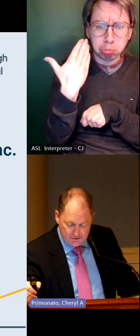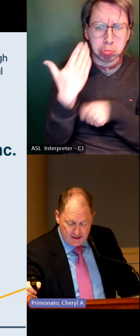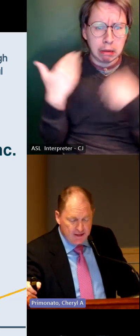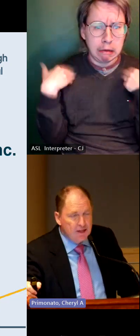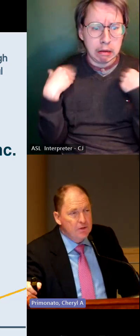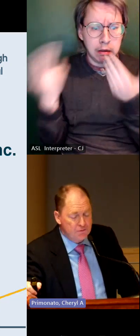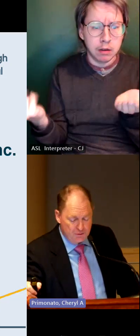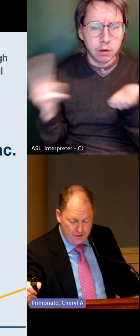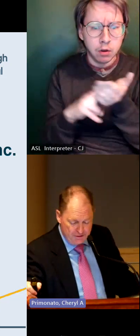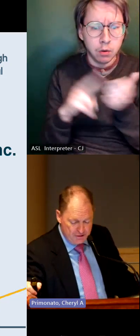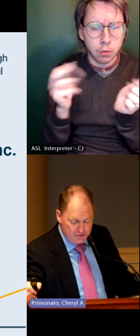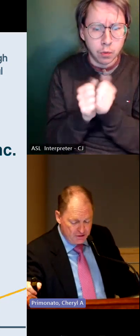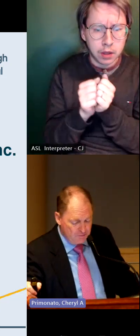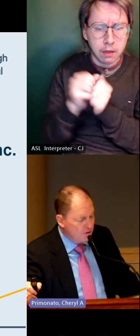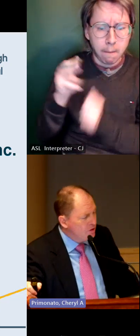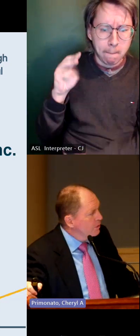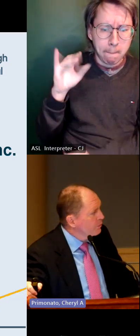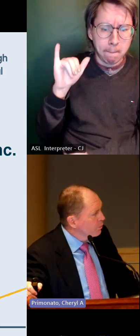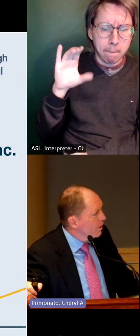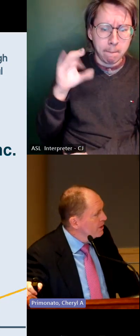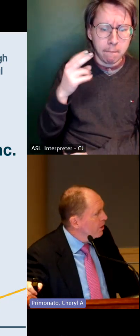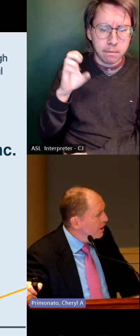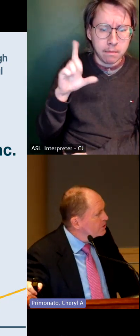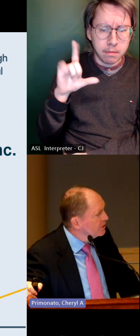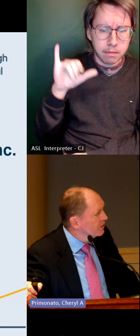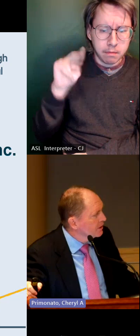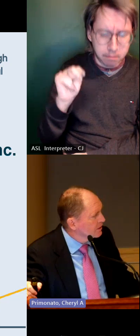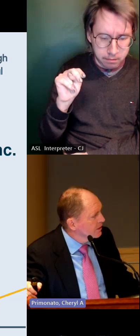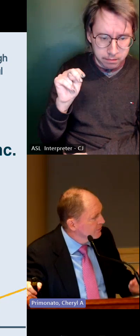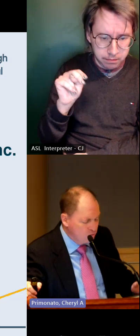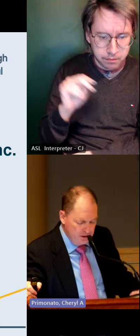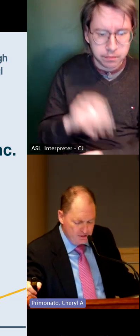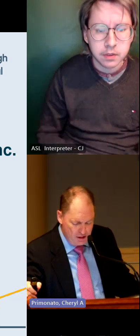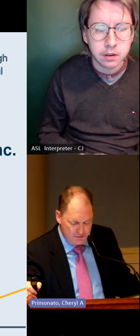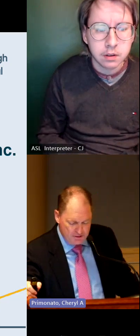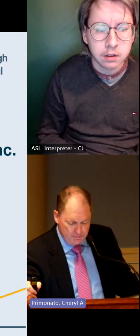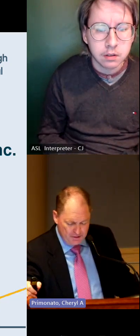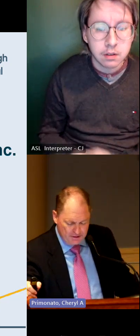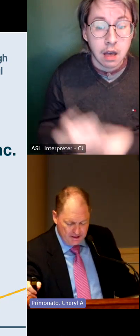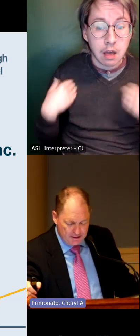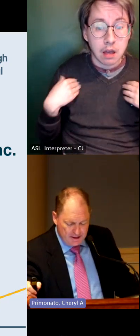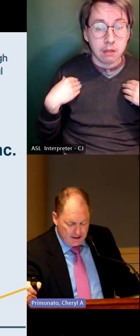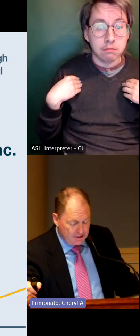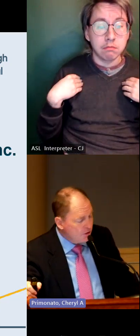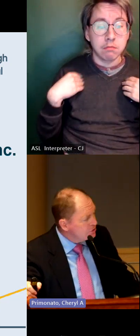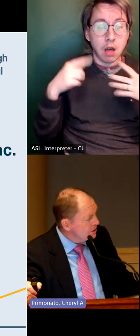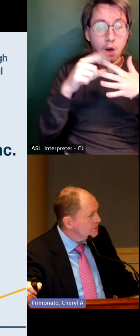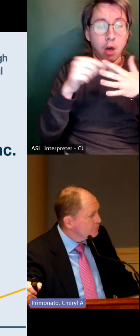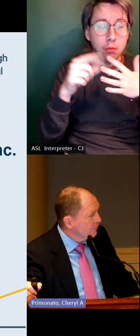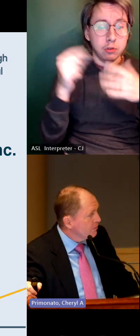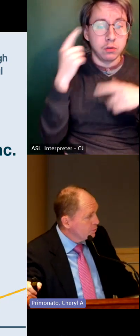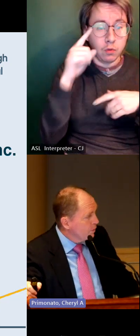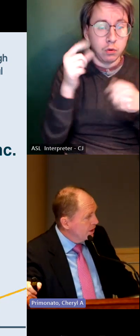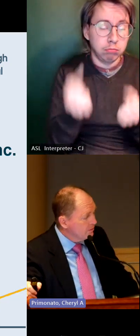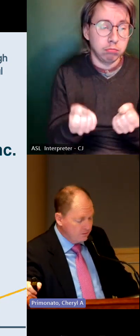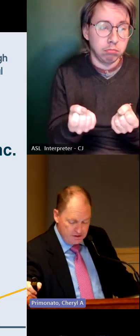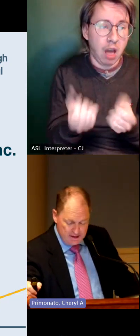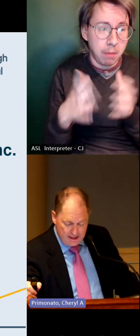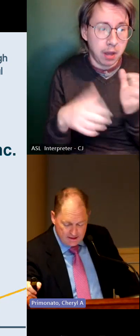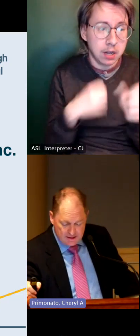Coach tires. That was for a 3-year term with one option of a 2-year option. The contract was